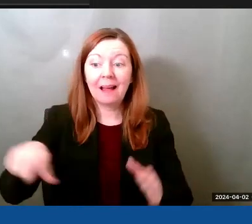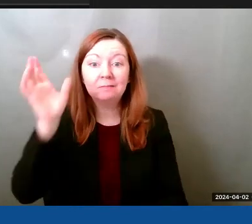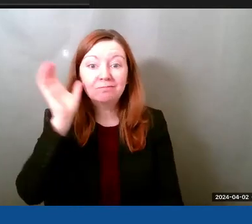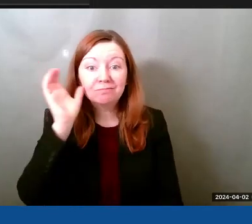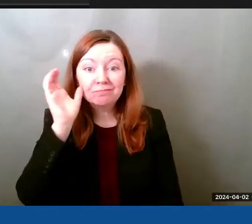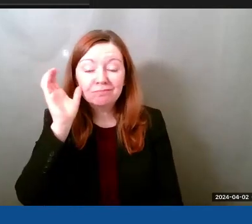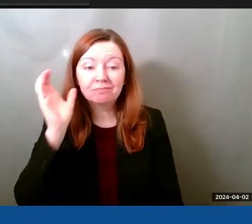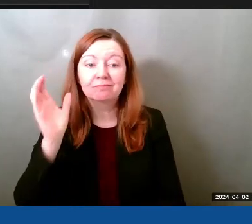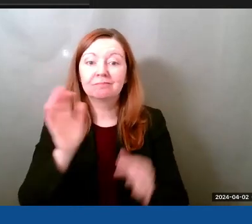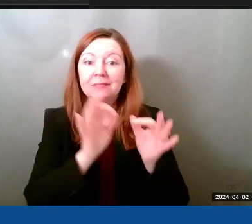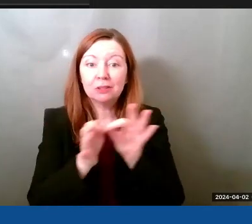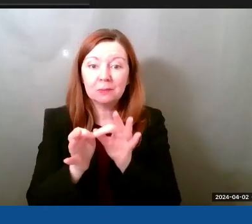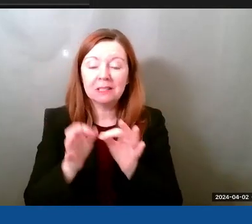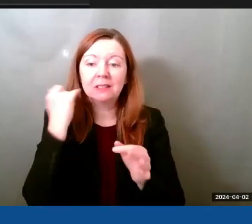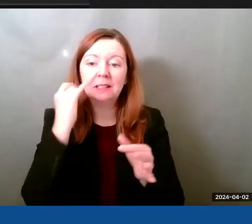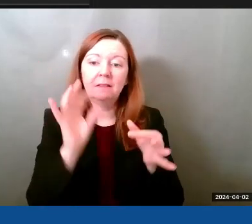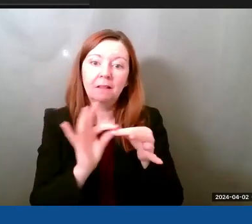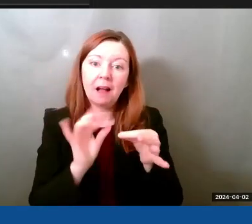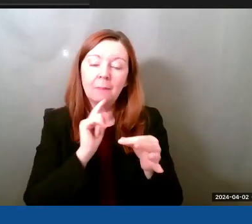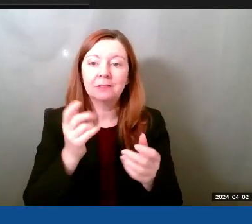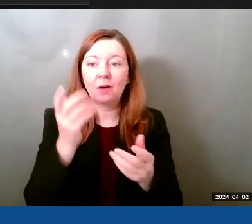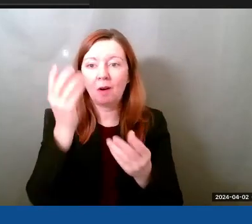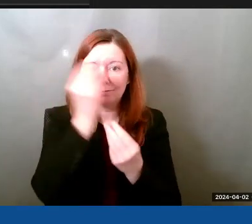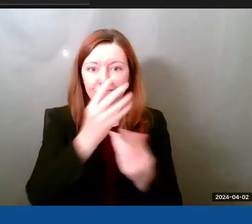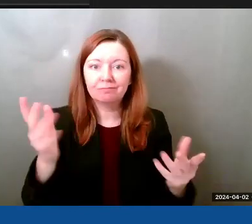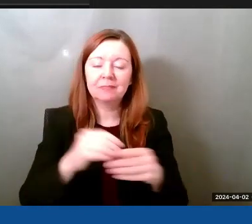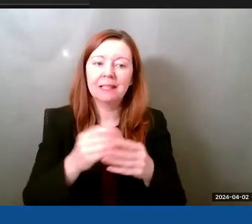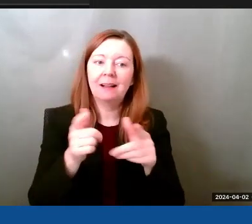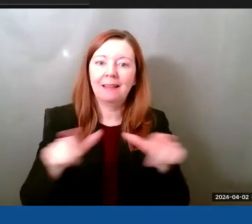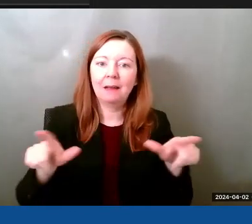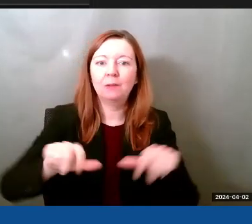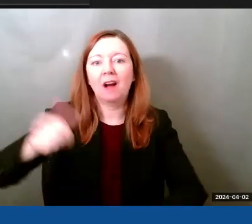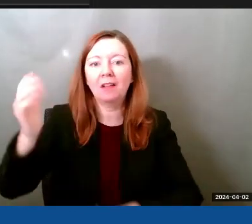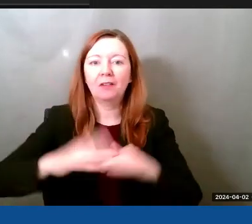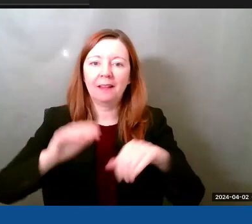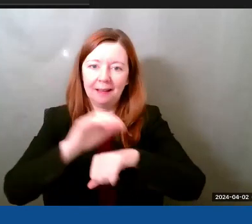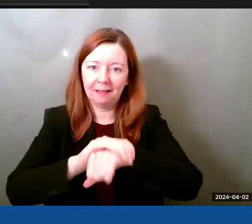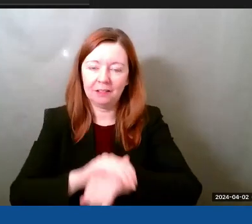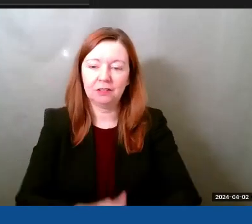interpretation if comments are voiced in a language other than English.